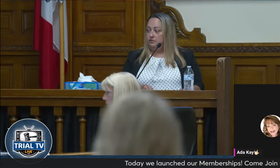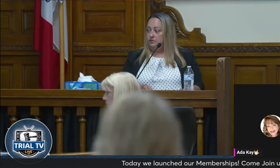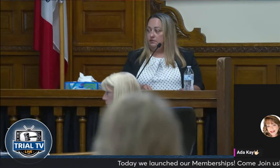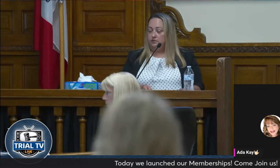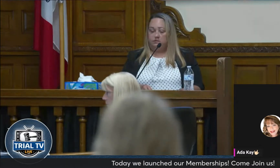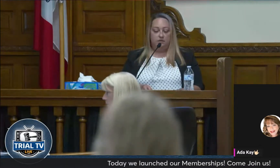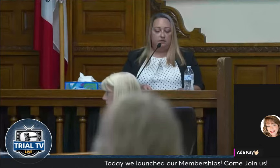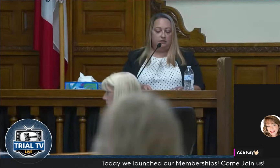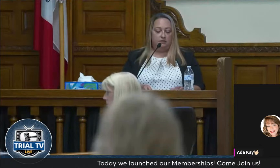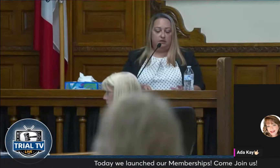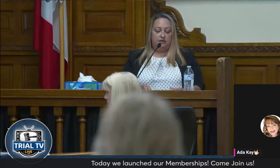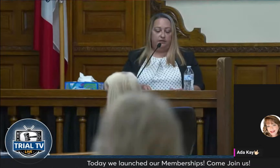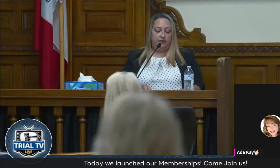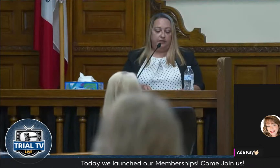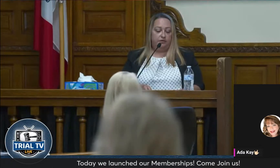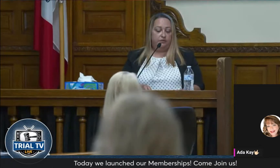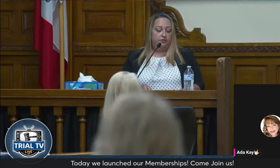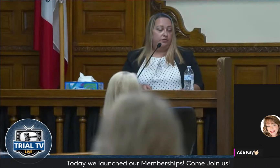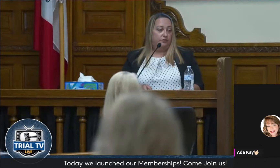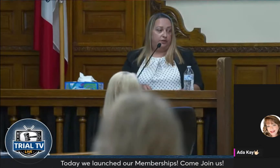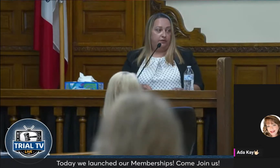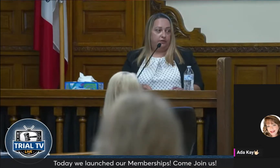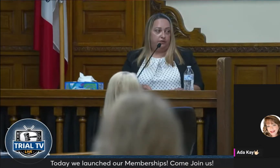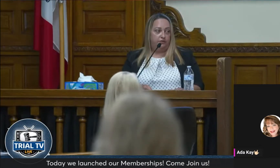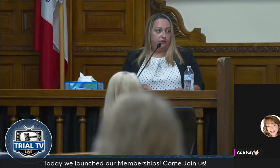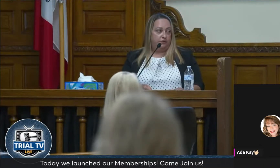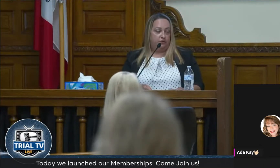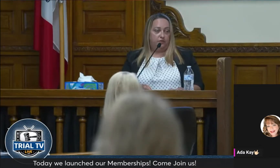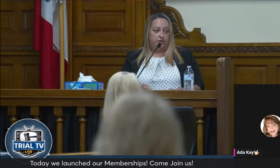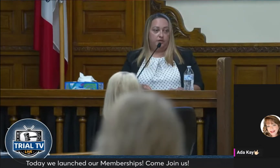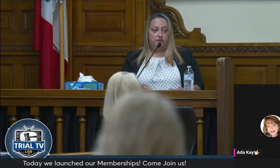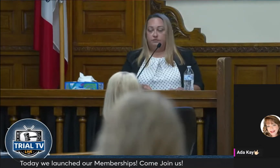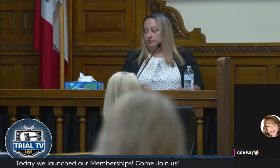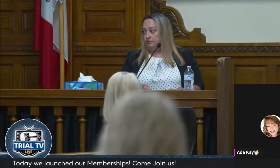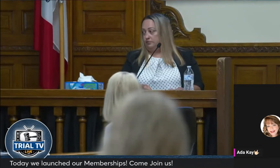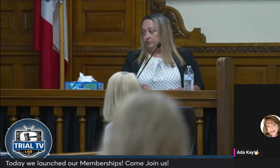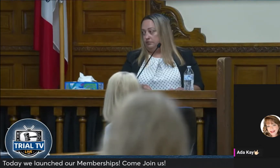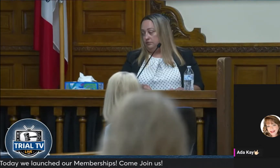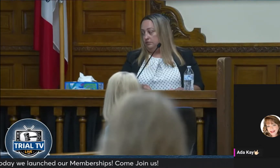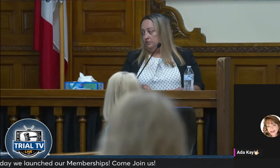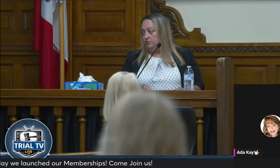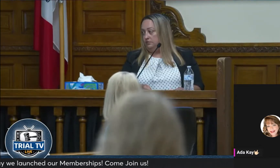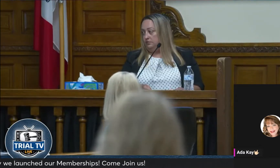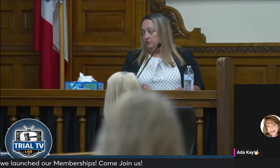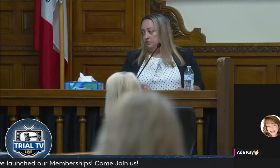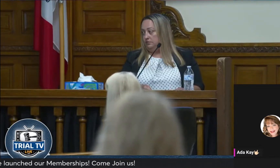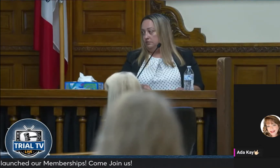profile? The DNA factors were too weak for conclusive interpretation.